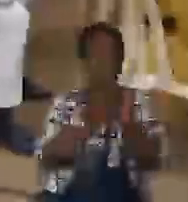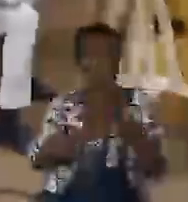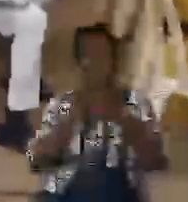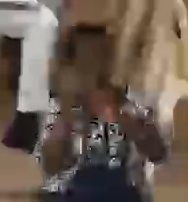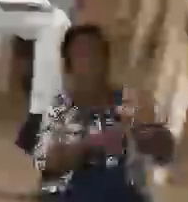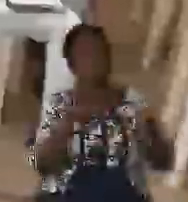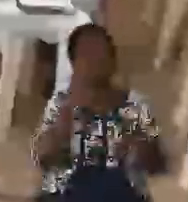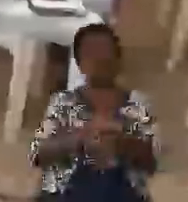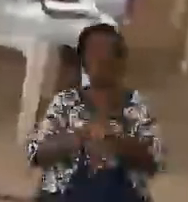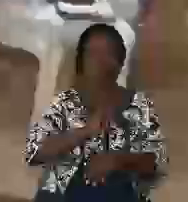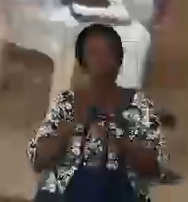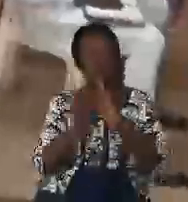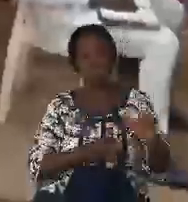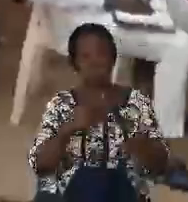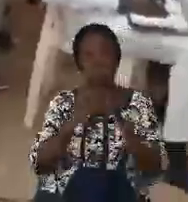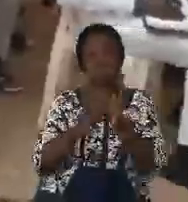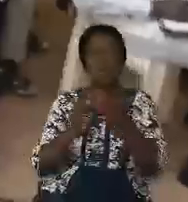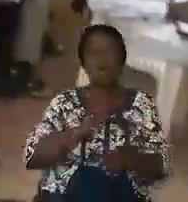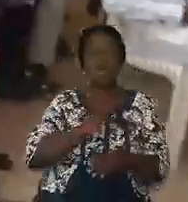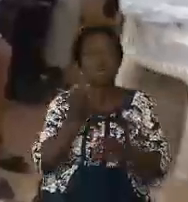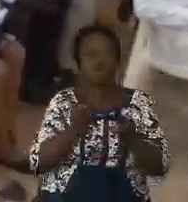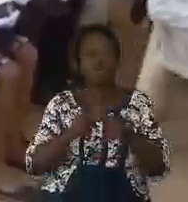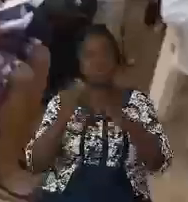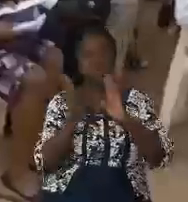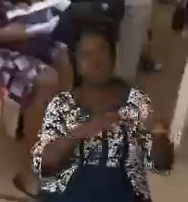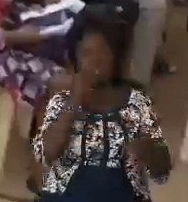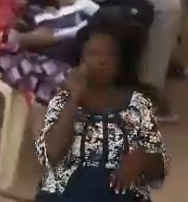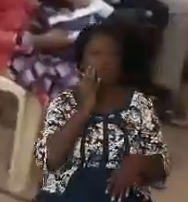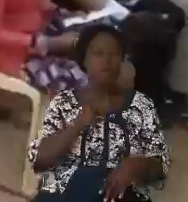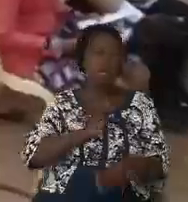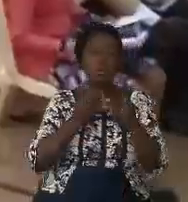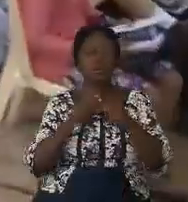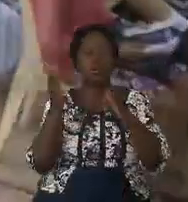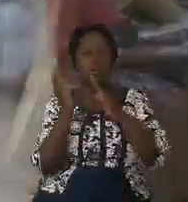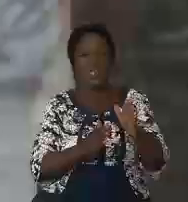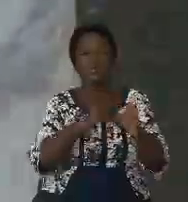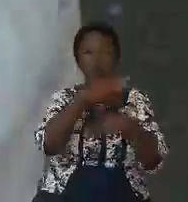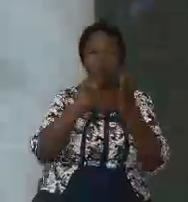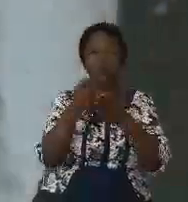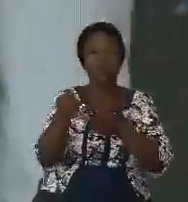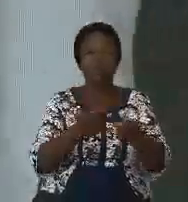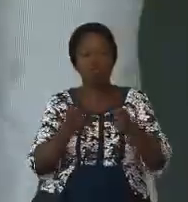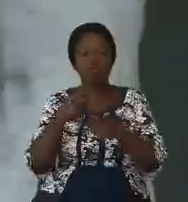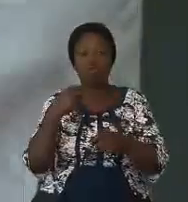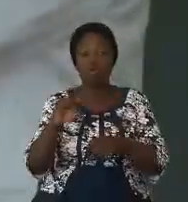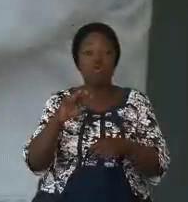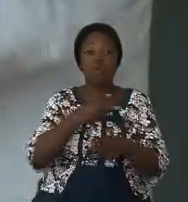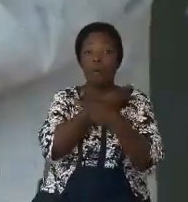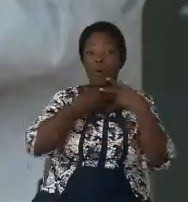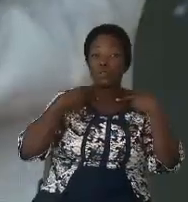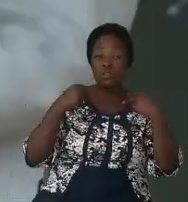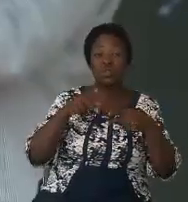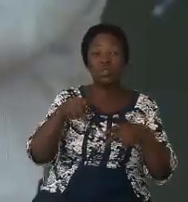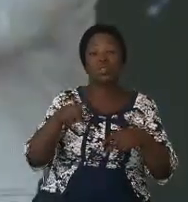around. All that desire, I want to leave the church, I want to leave the Bible, I want to leave the home, I want to